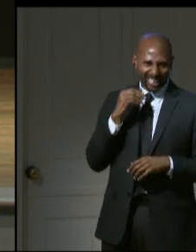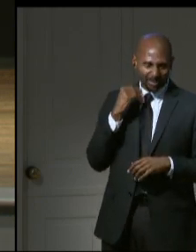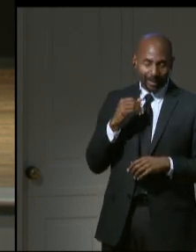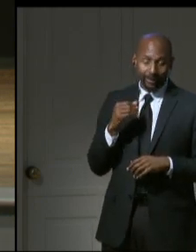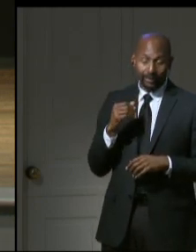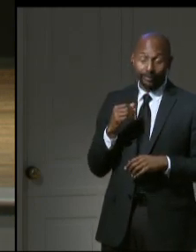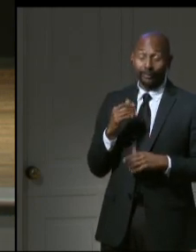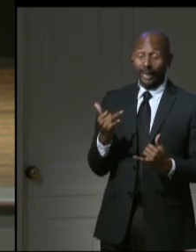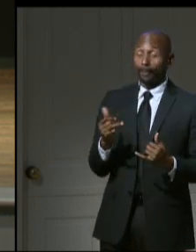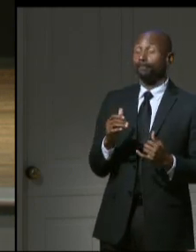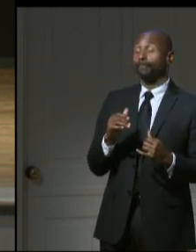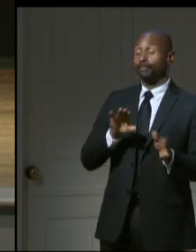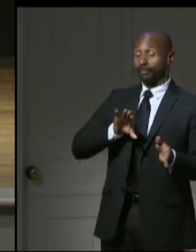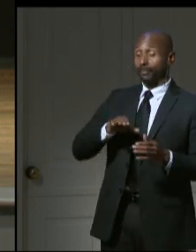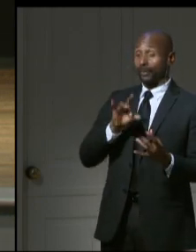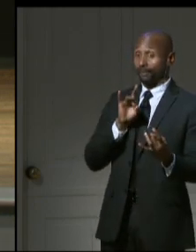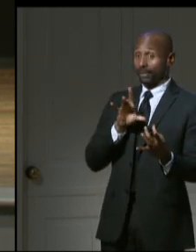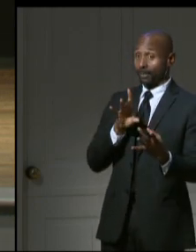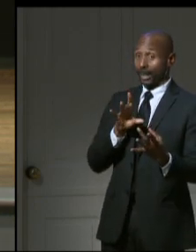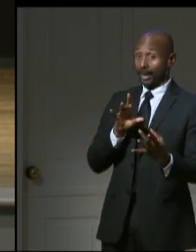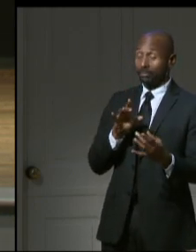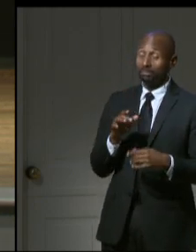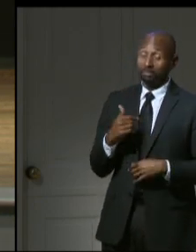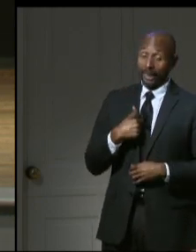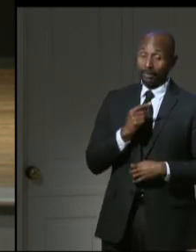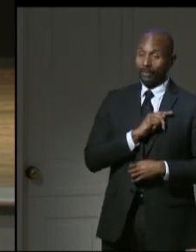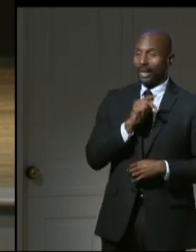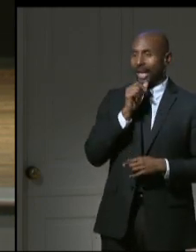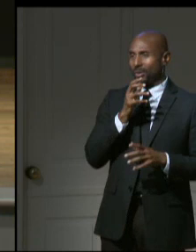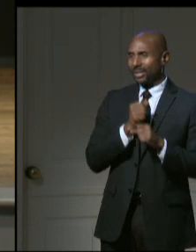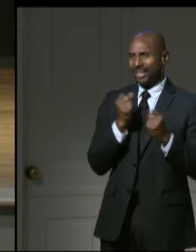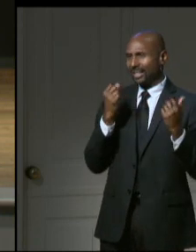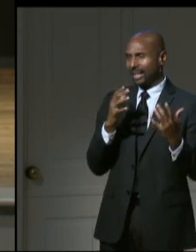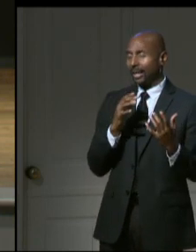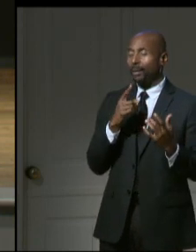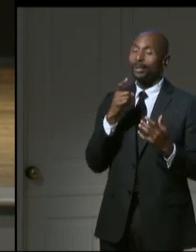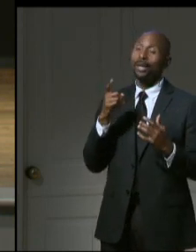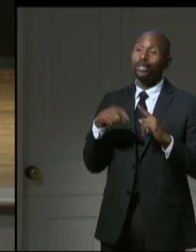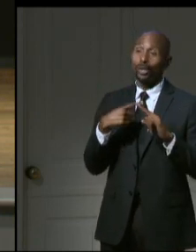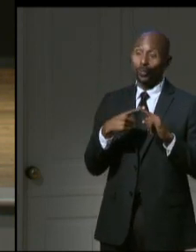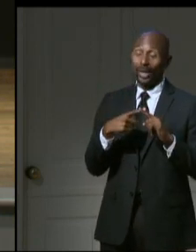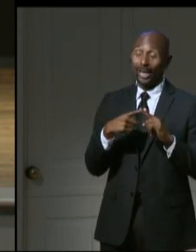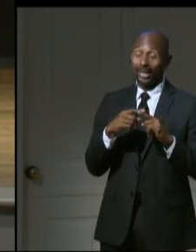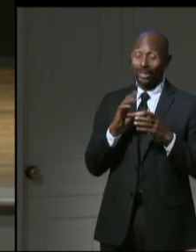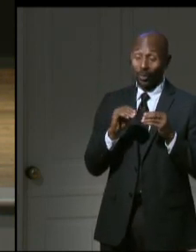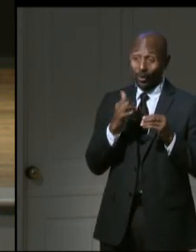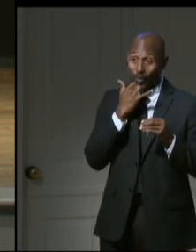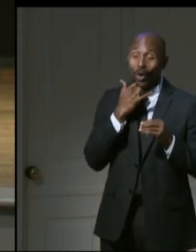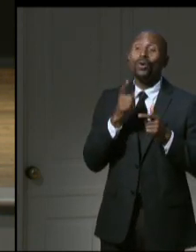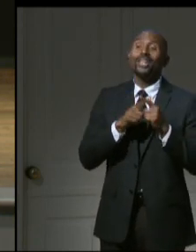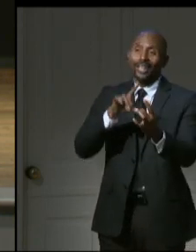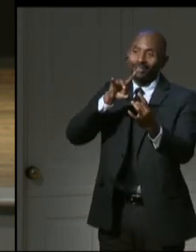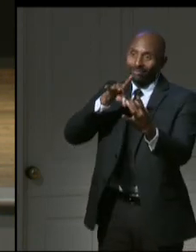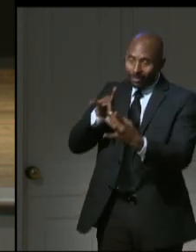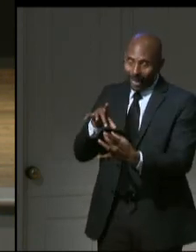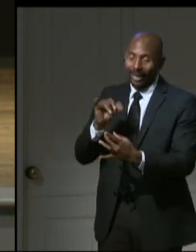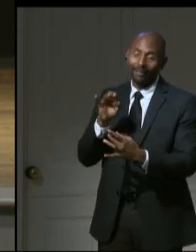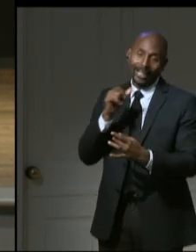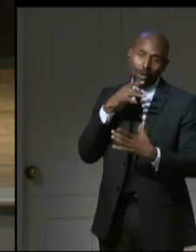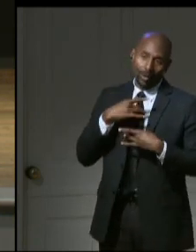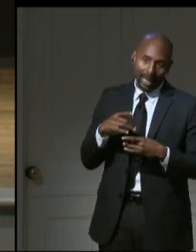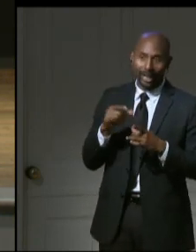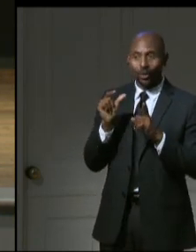as feedback, I personally have not gotten a lot of that because I get feedback when the stories are wrong and they don't like the stories or they don't like the